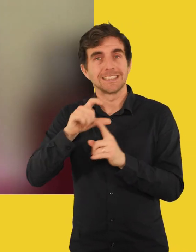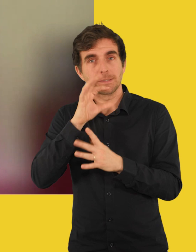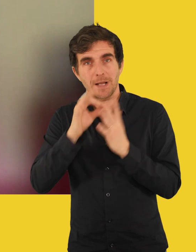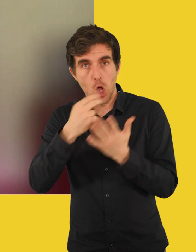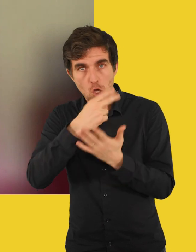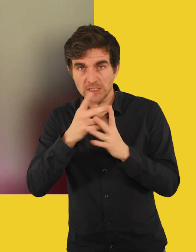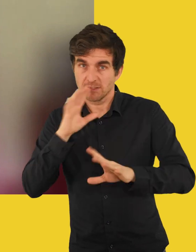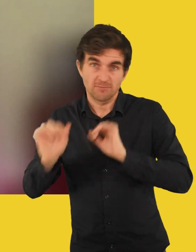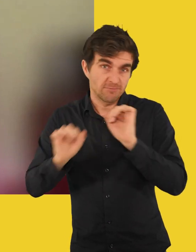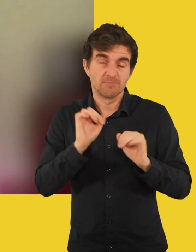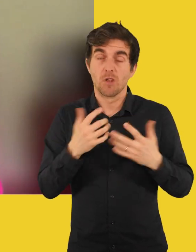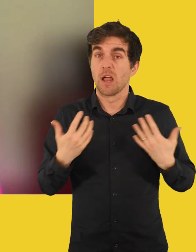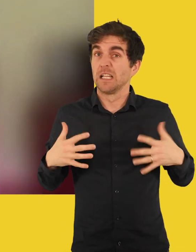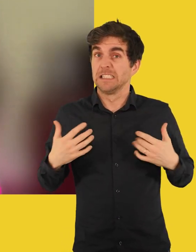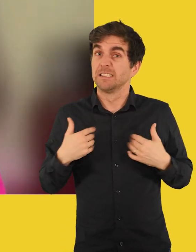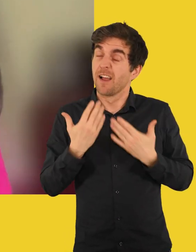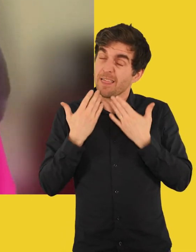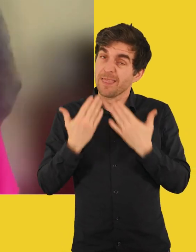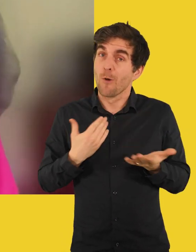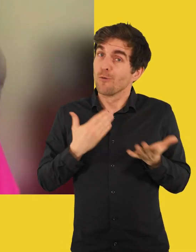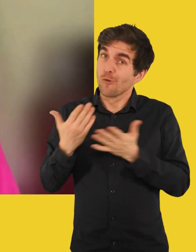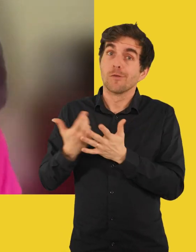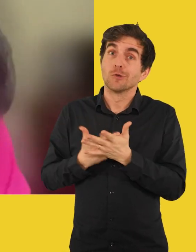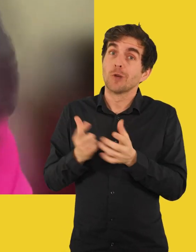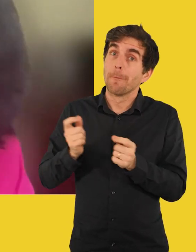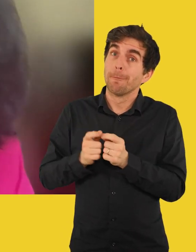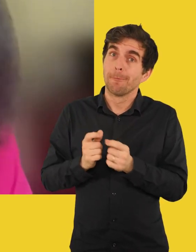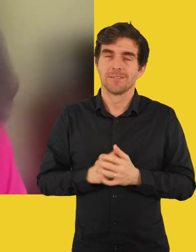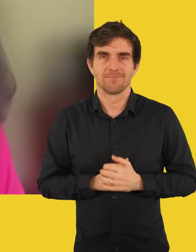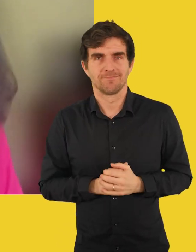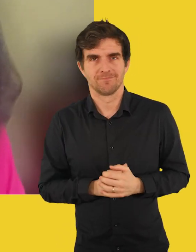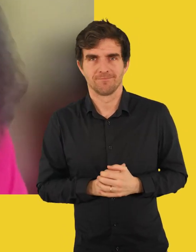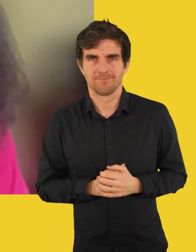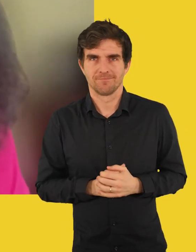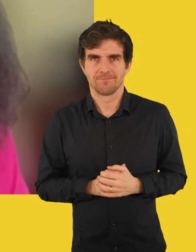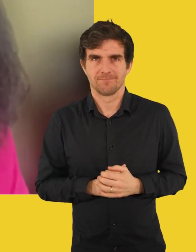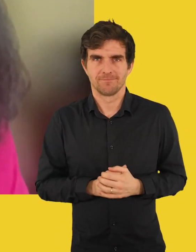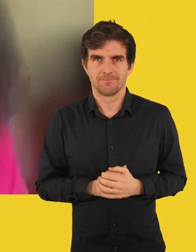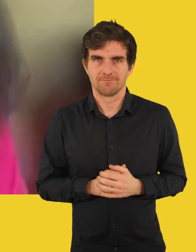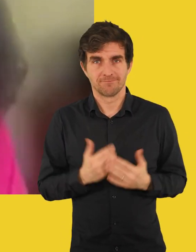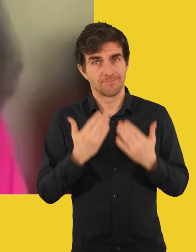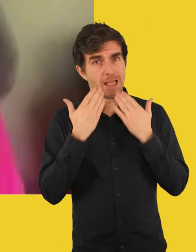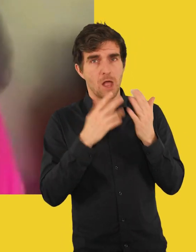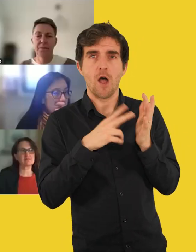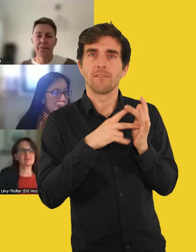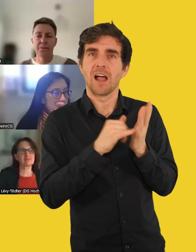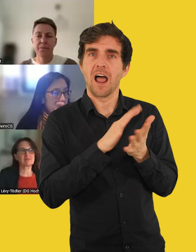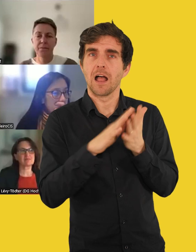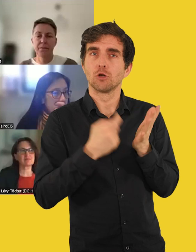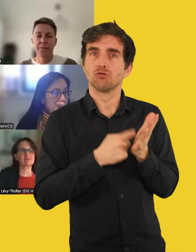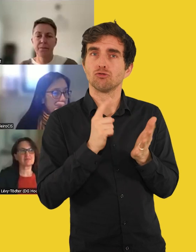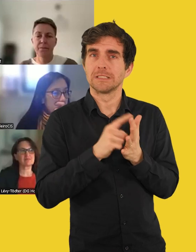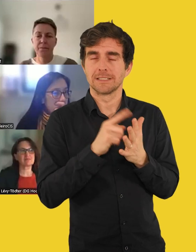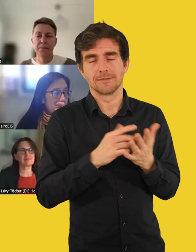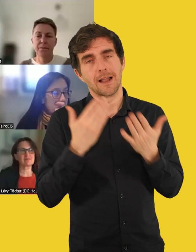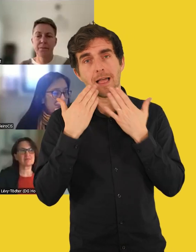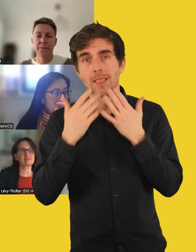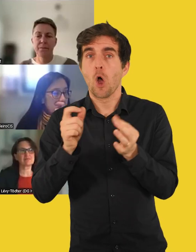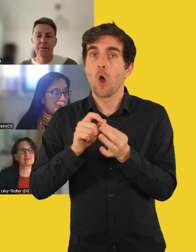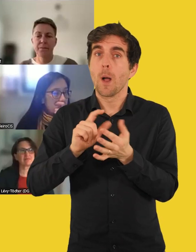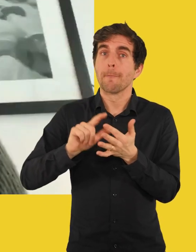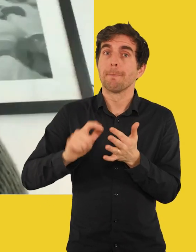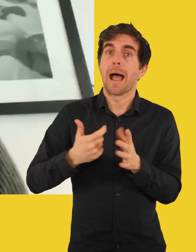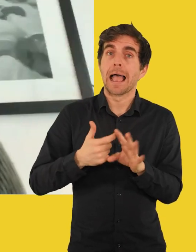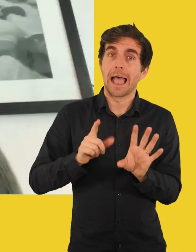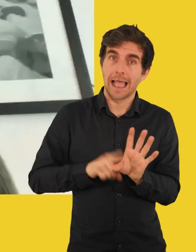by disabled artists. That is us. Thank you so much. Over to you, Rob. Thank you, Vinishri, and